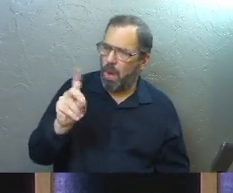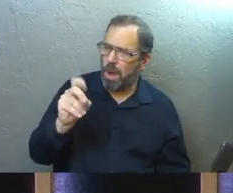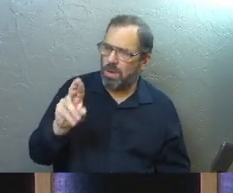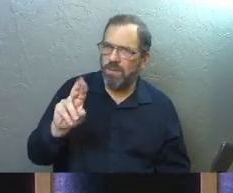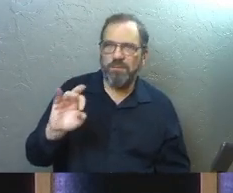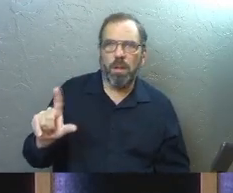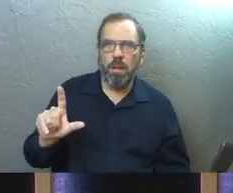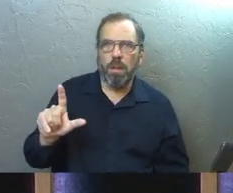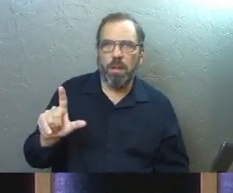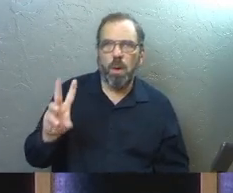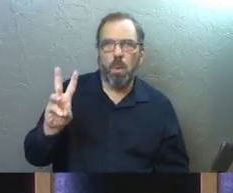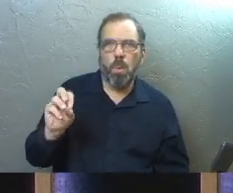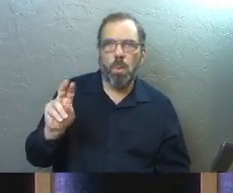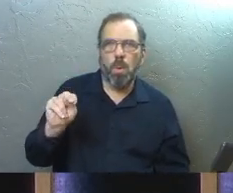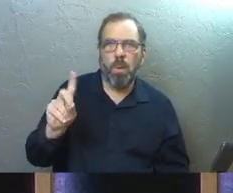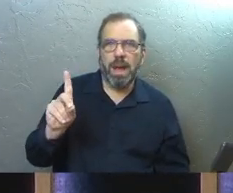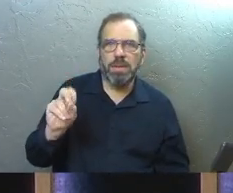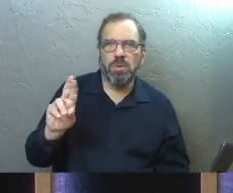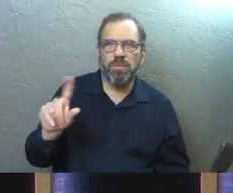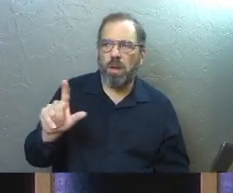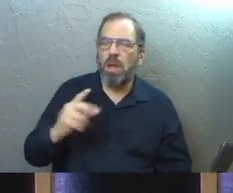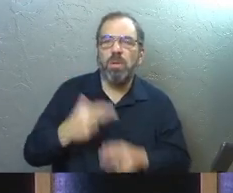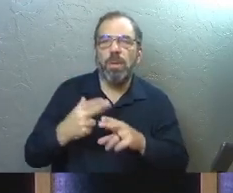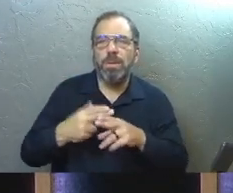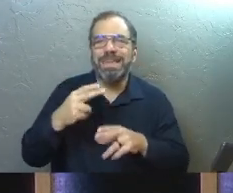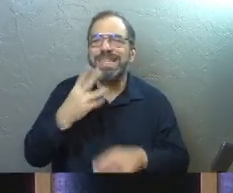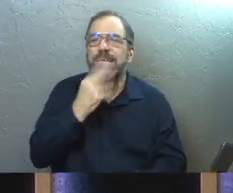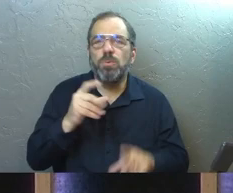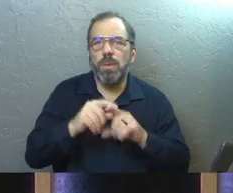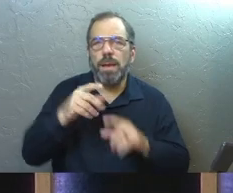called Wonderful. That's Pella.